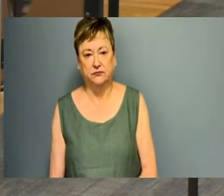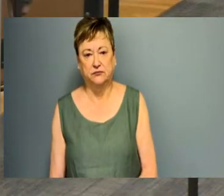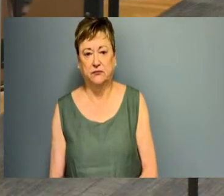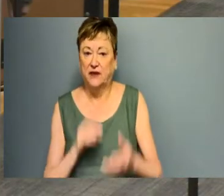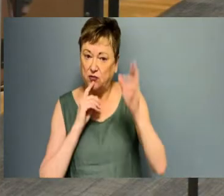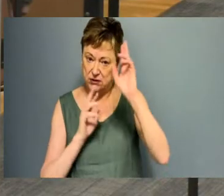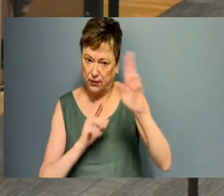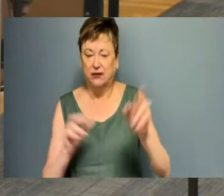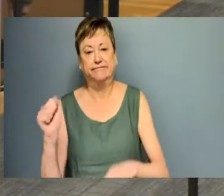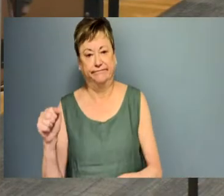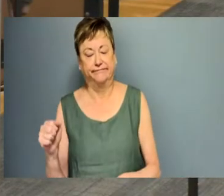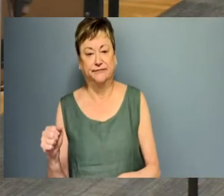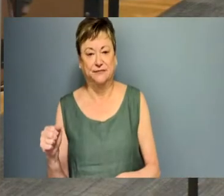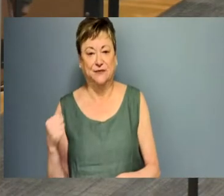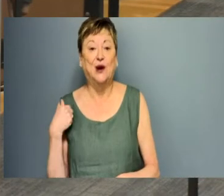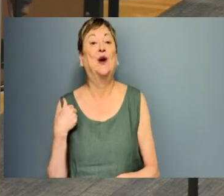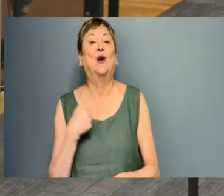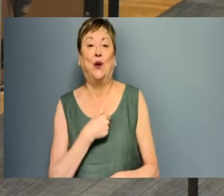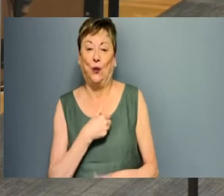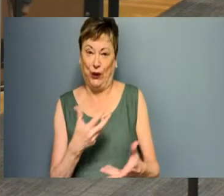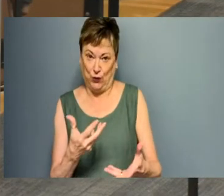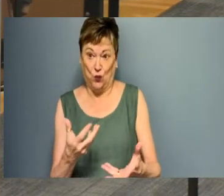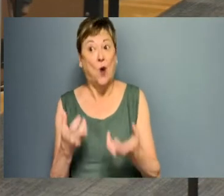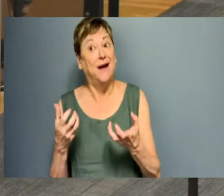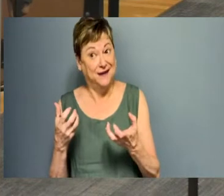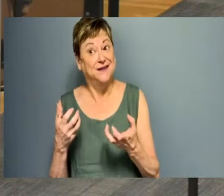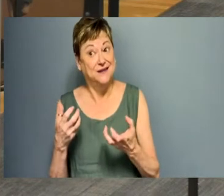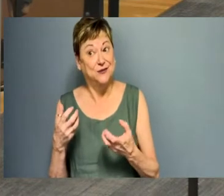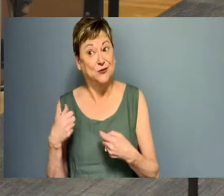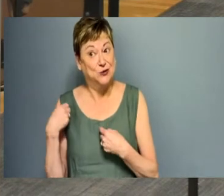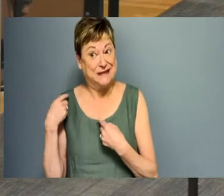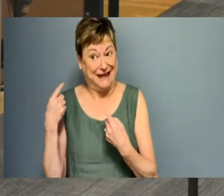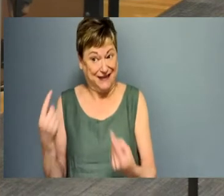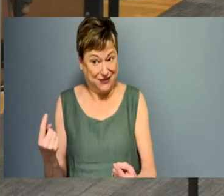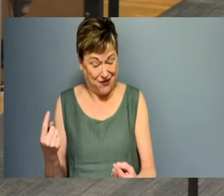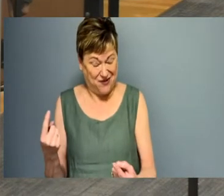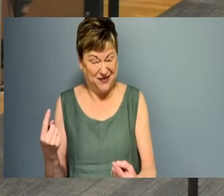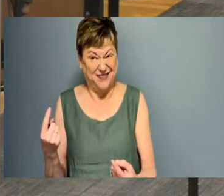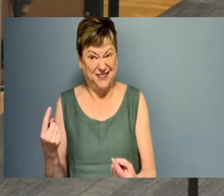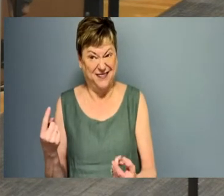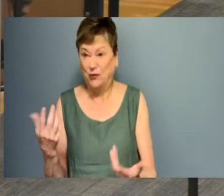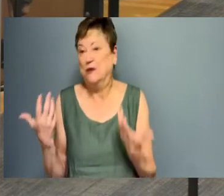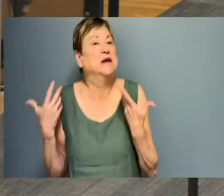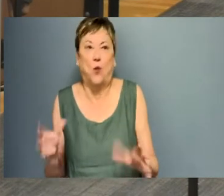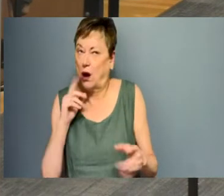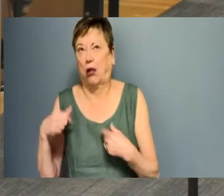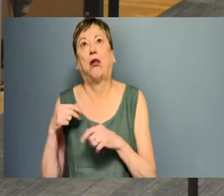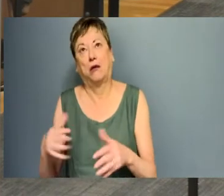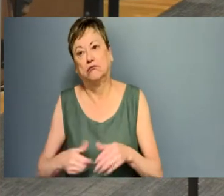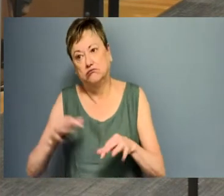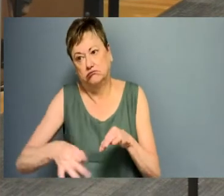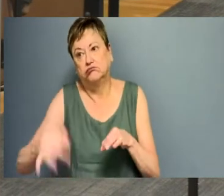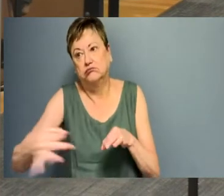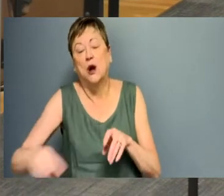respectfully, it did take this long to get it, and we are at this point now because we understand the importance of stabilizing that